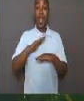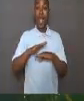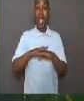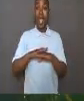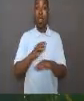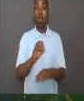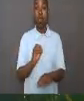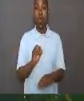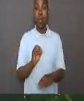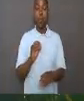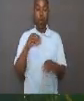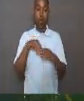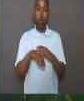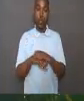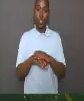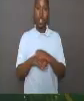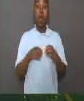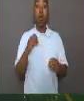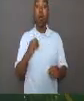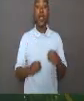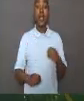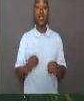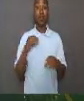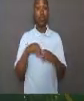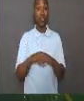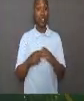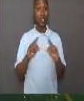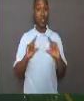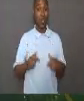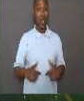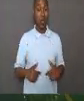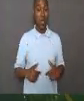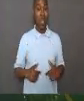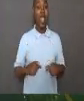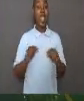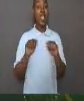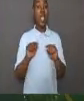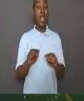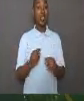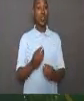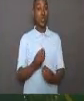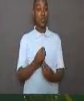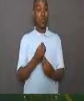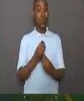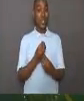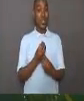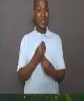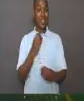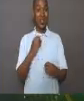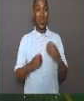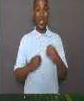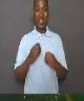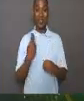in organisms and take their nourishment from the organism.